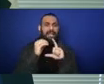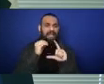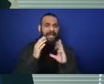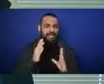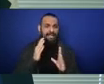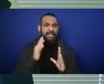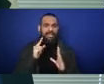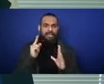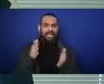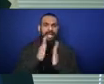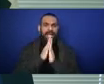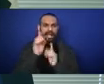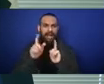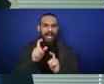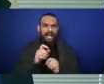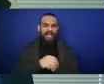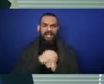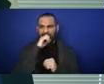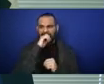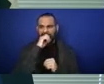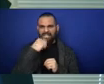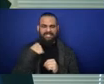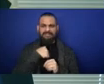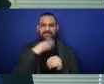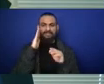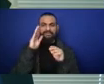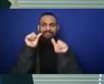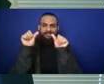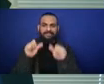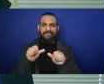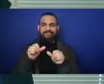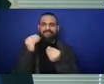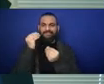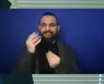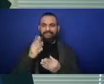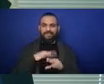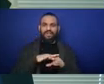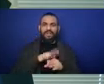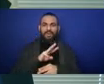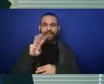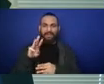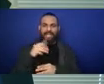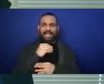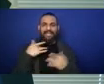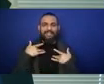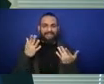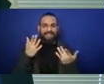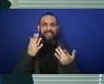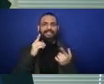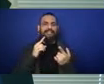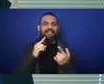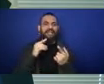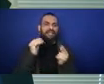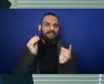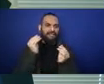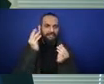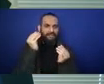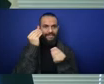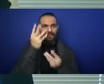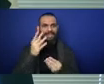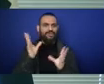information, even just on the business side of the plan. So again,